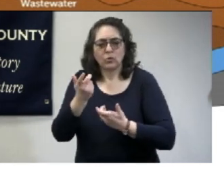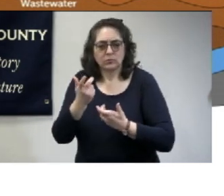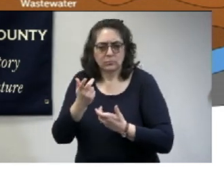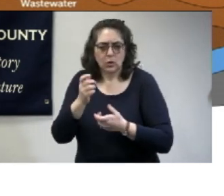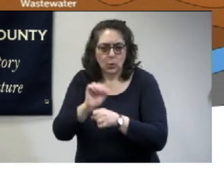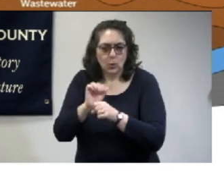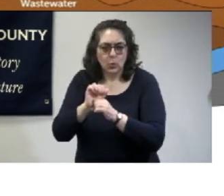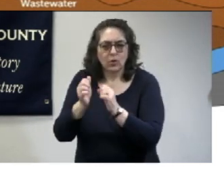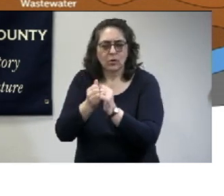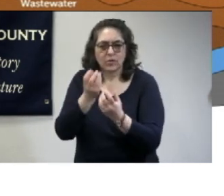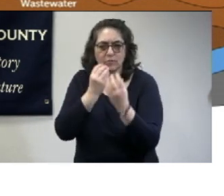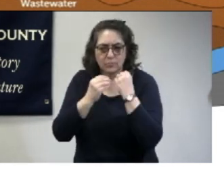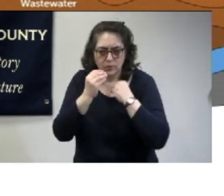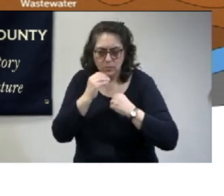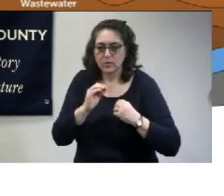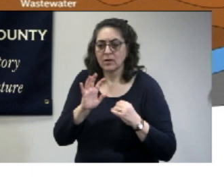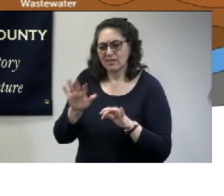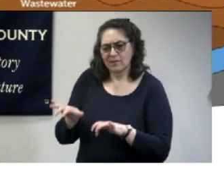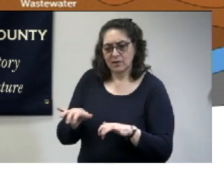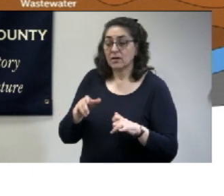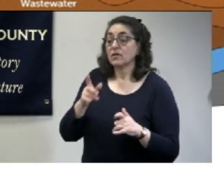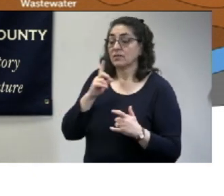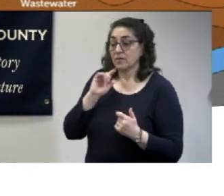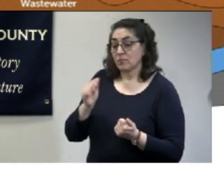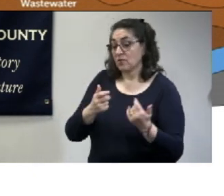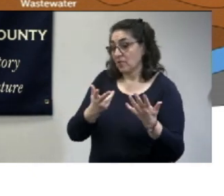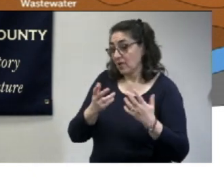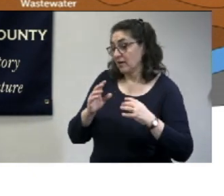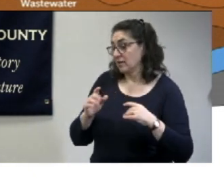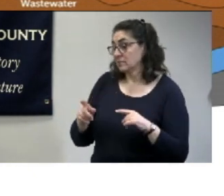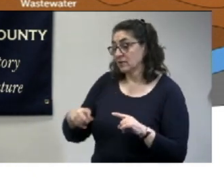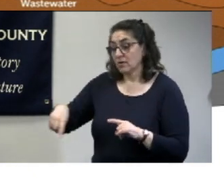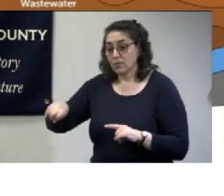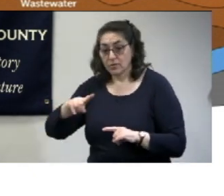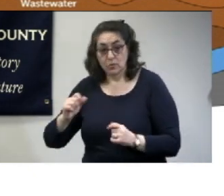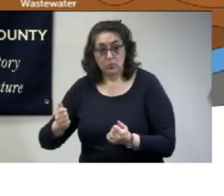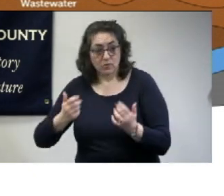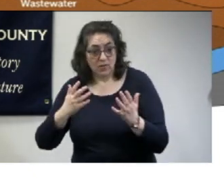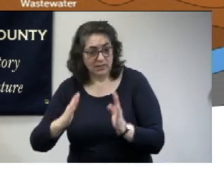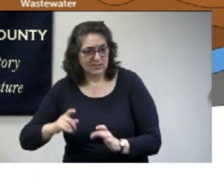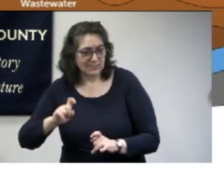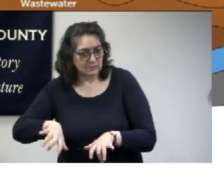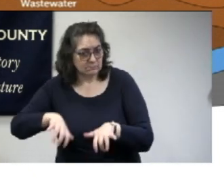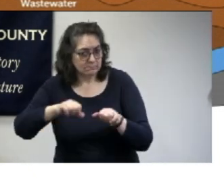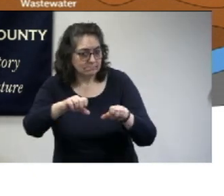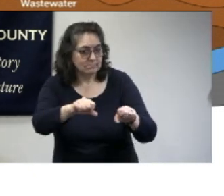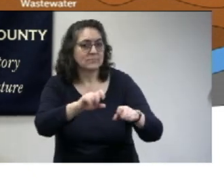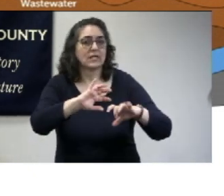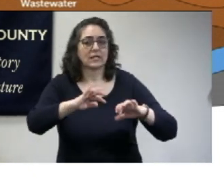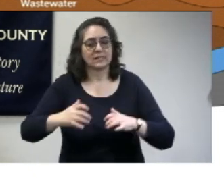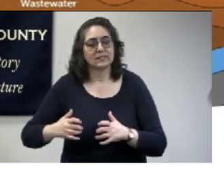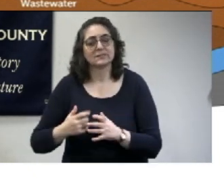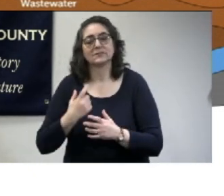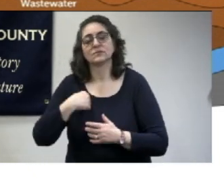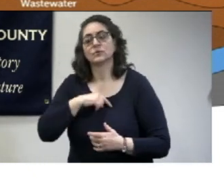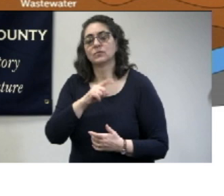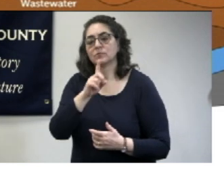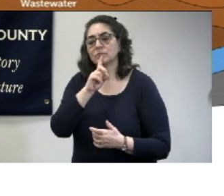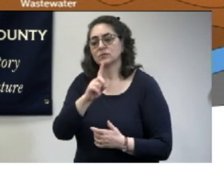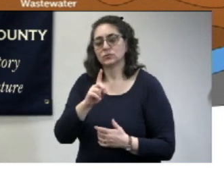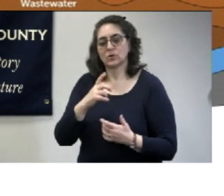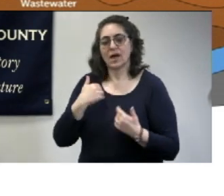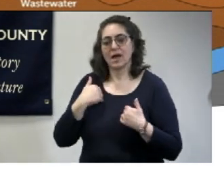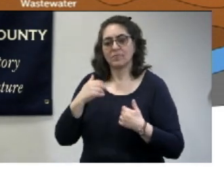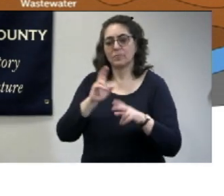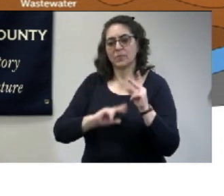and take the classes from them and provide a certificate to us. We decided that we wanted to have people on our team who